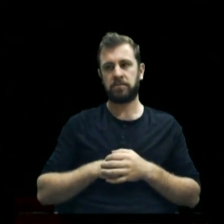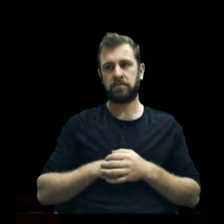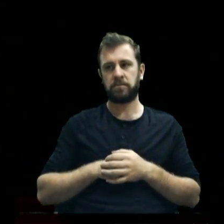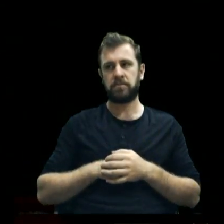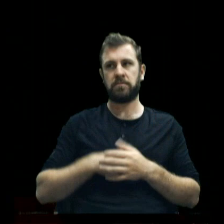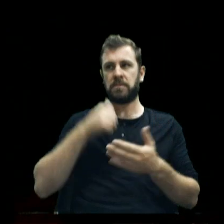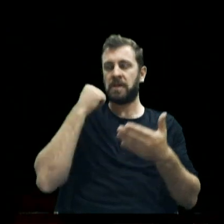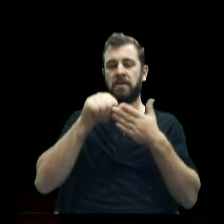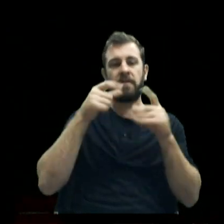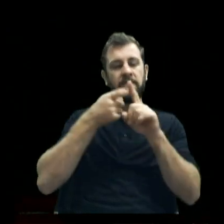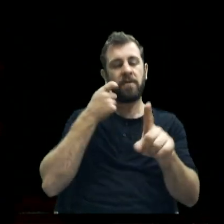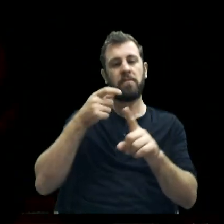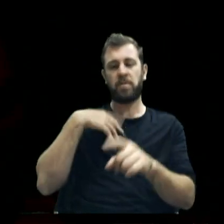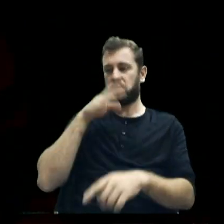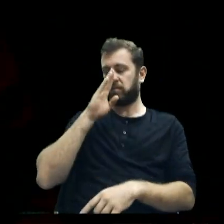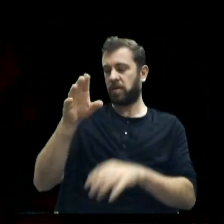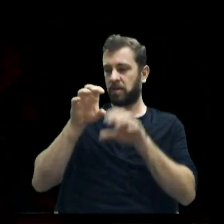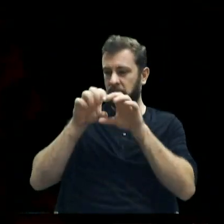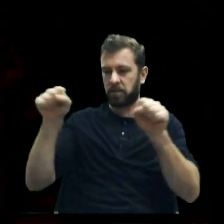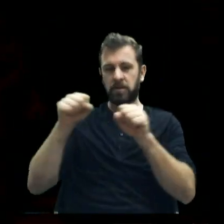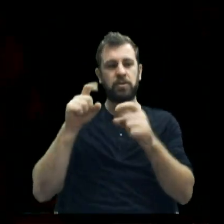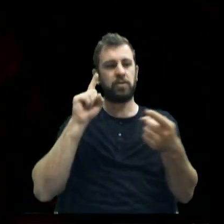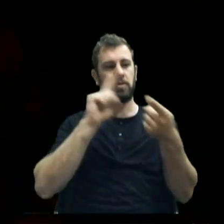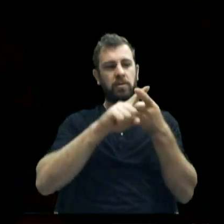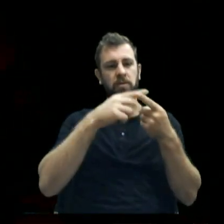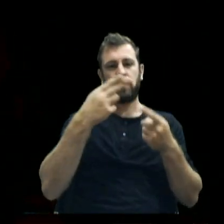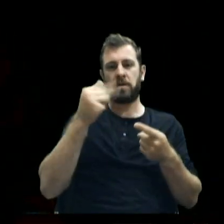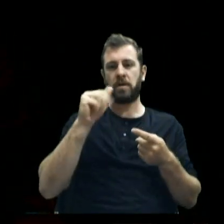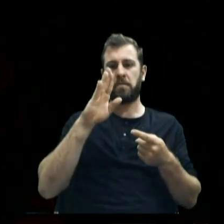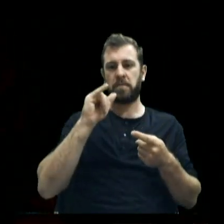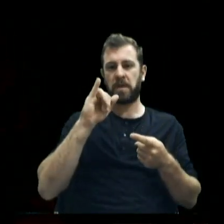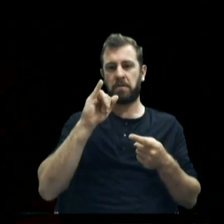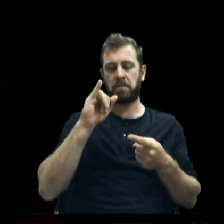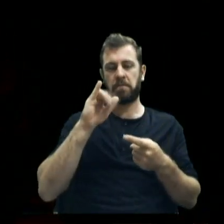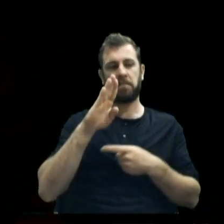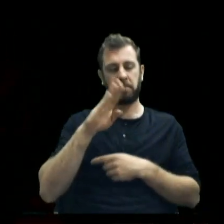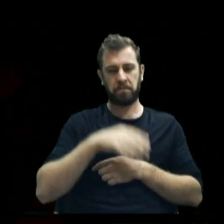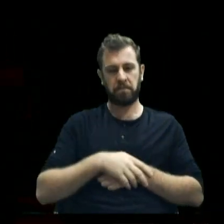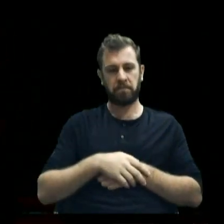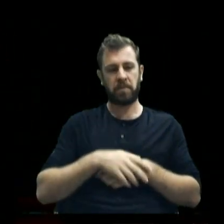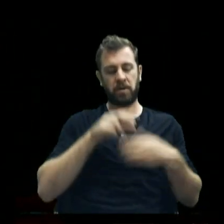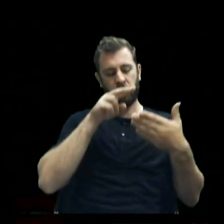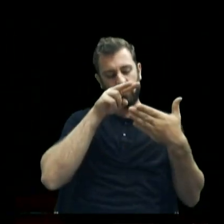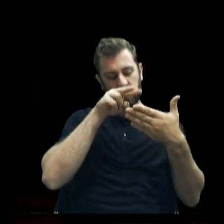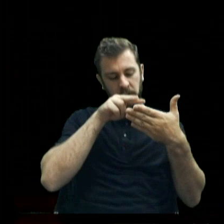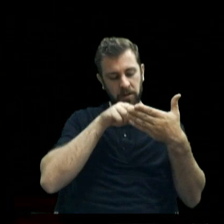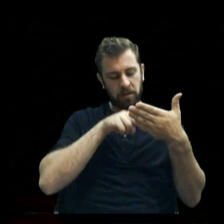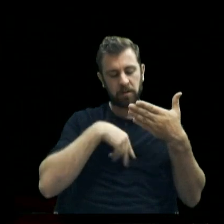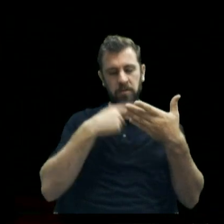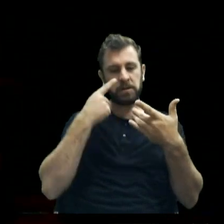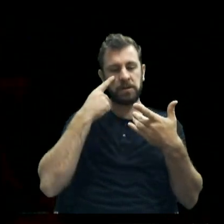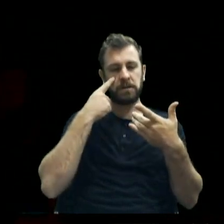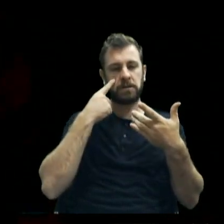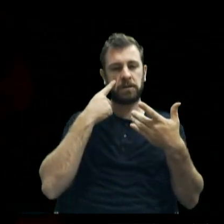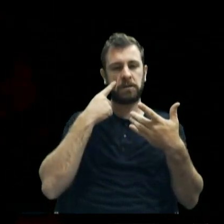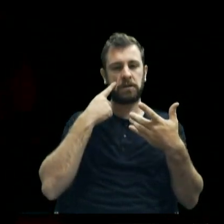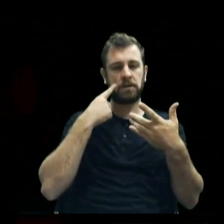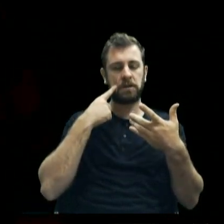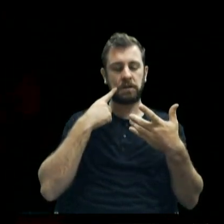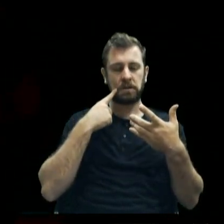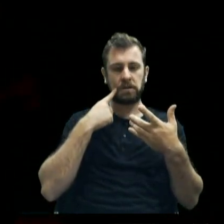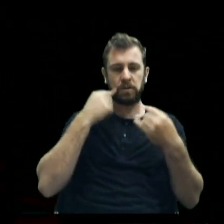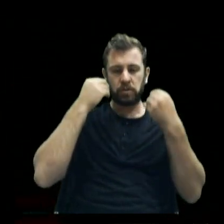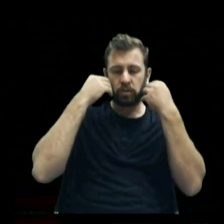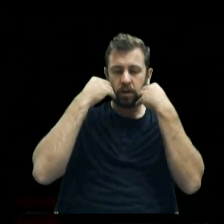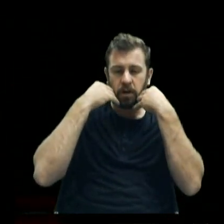from Hussein to Habib. He begins to read this letter. Tears go down his face. Sweat begins